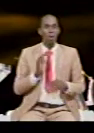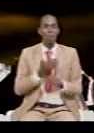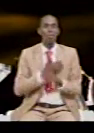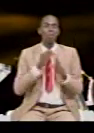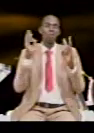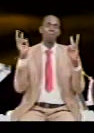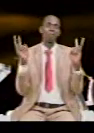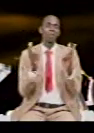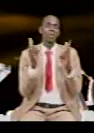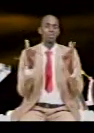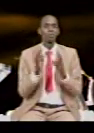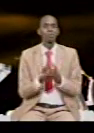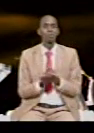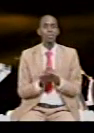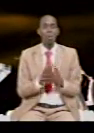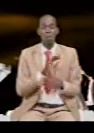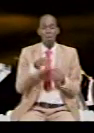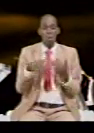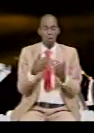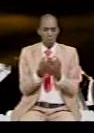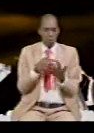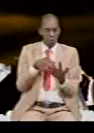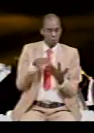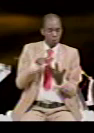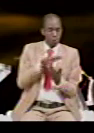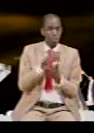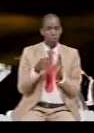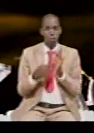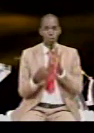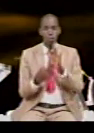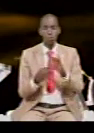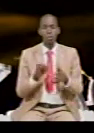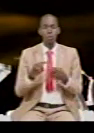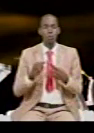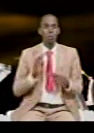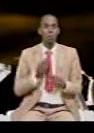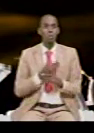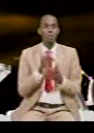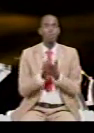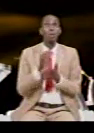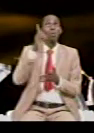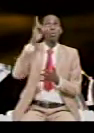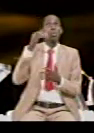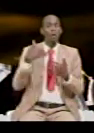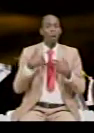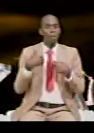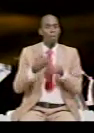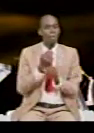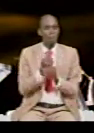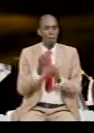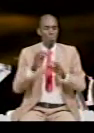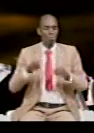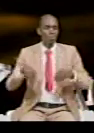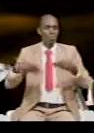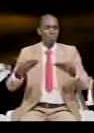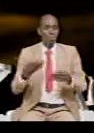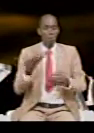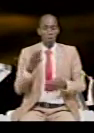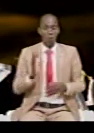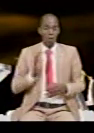victory. All this showing us that God has made provisions. He knows that of our own,